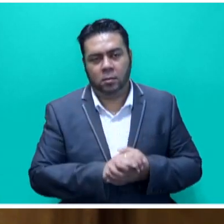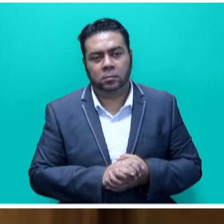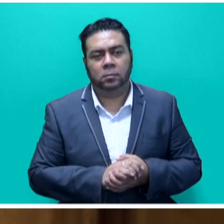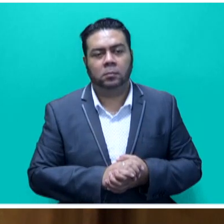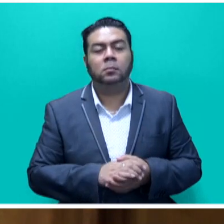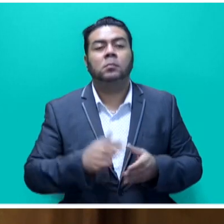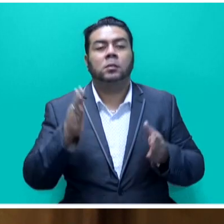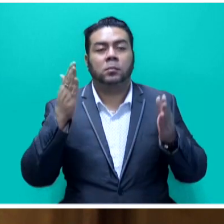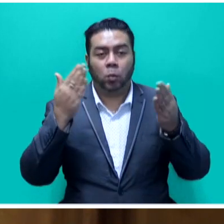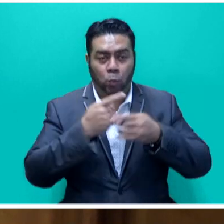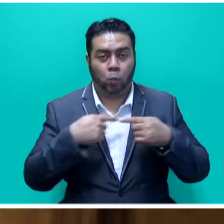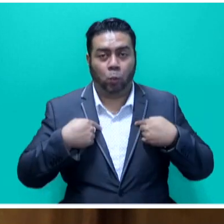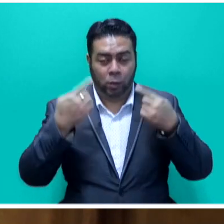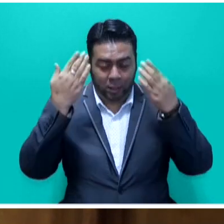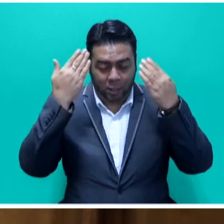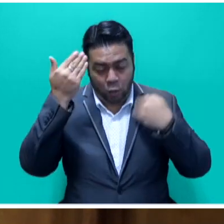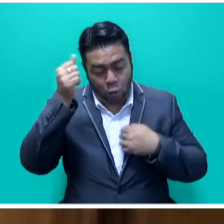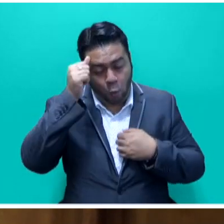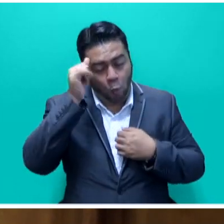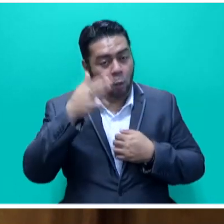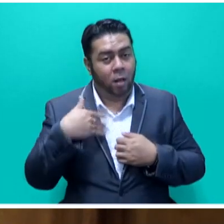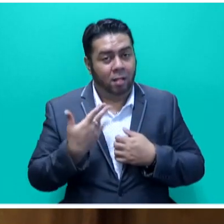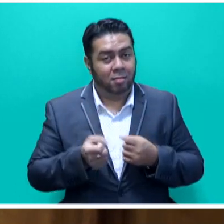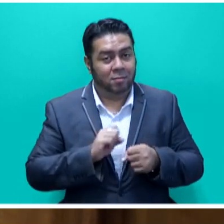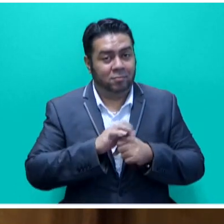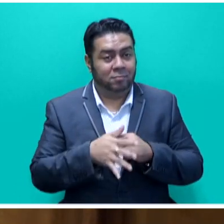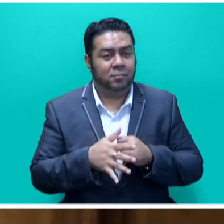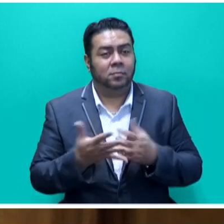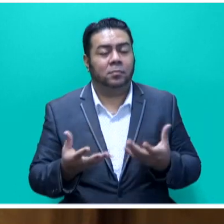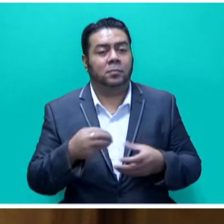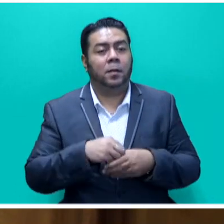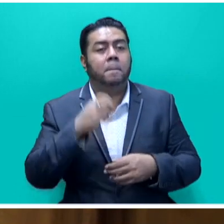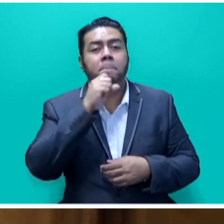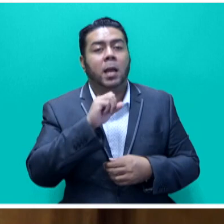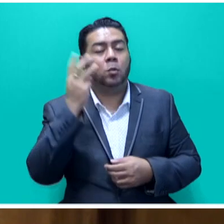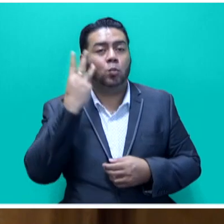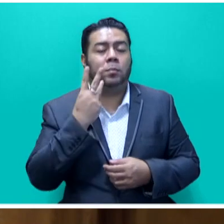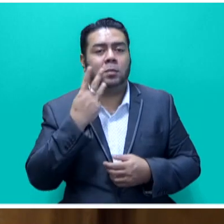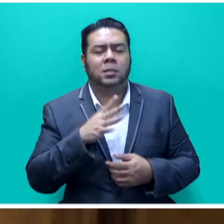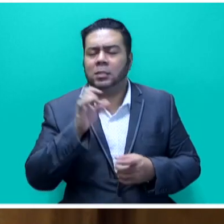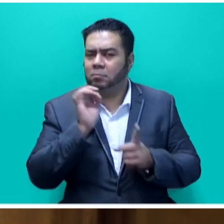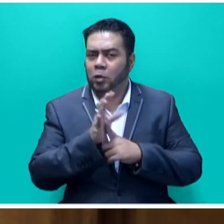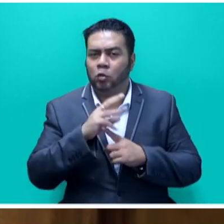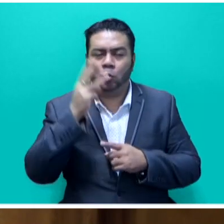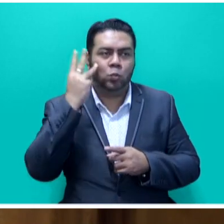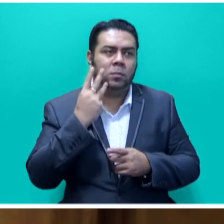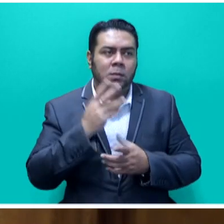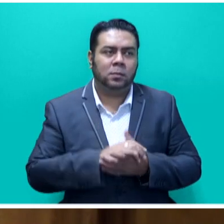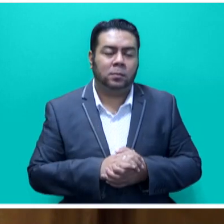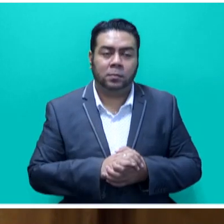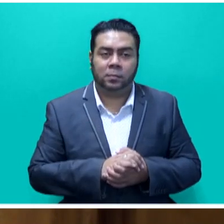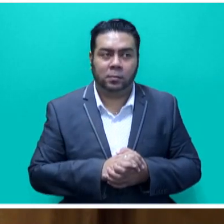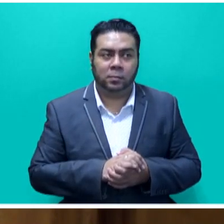Mr. Speaker, we know the differentiated impacts that COVID-19 it has had on our men and women, and especially women, the most vulnerable